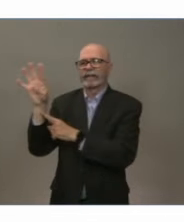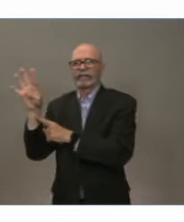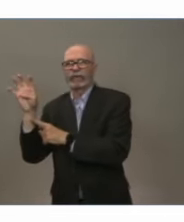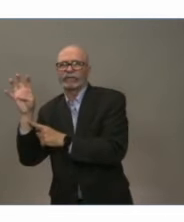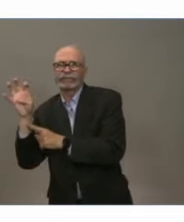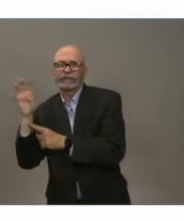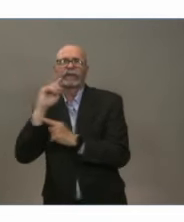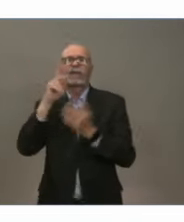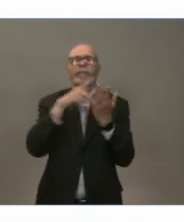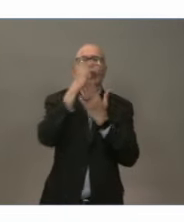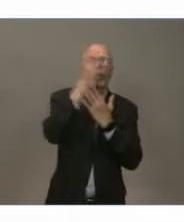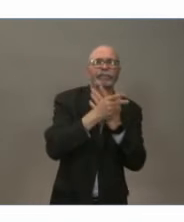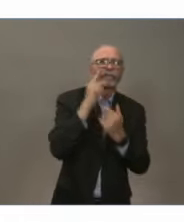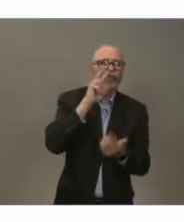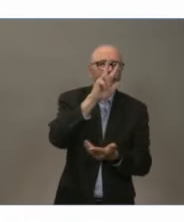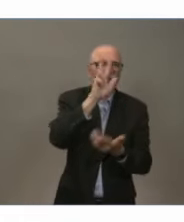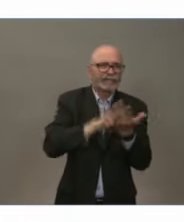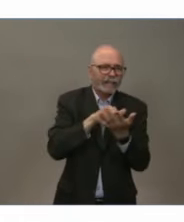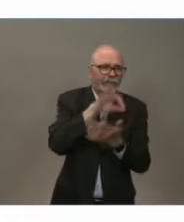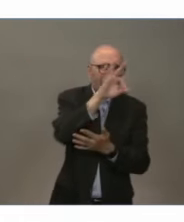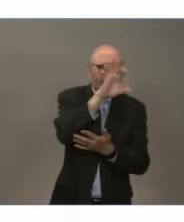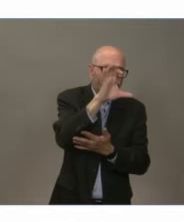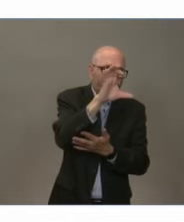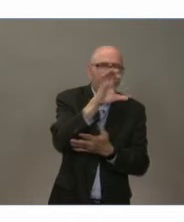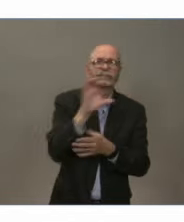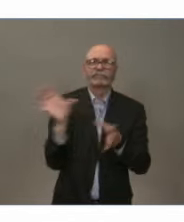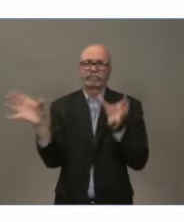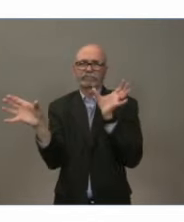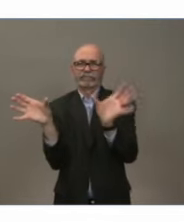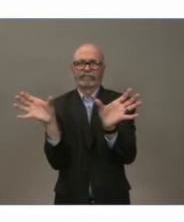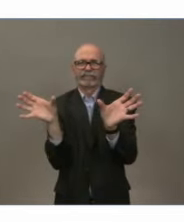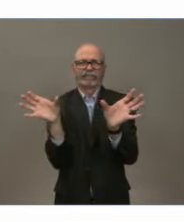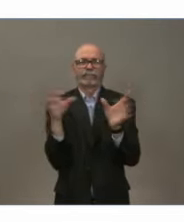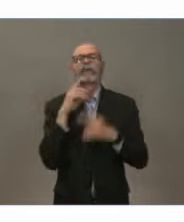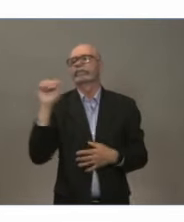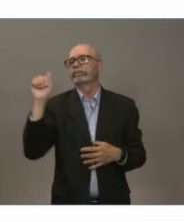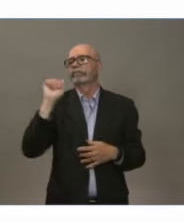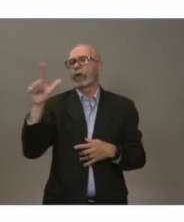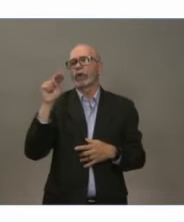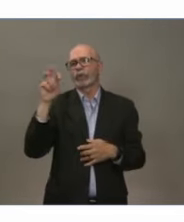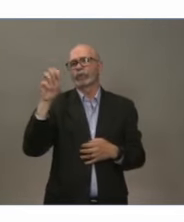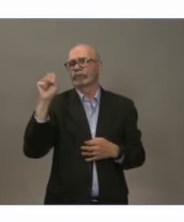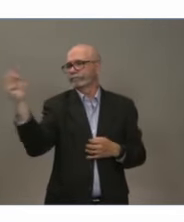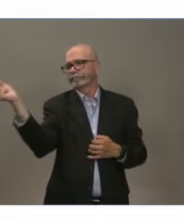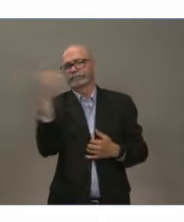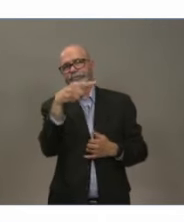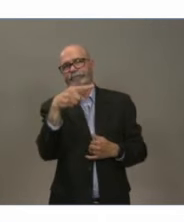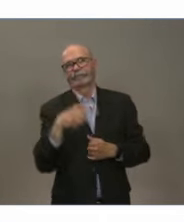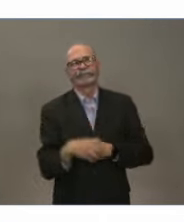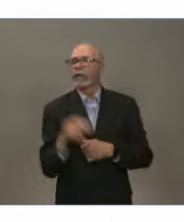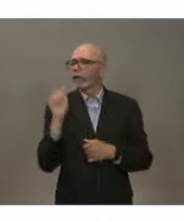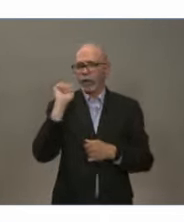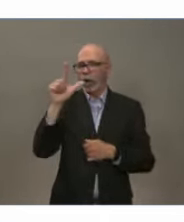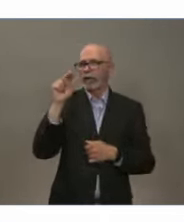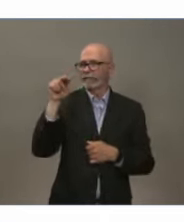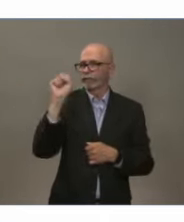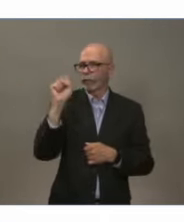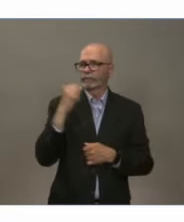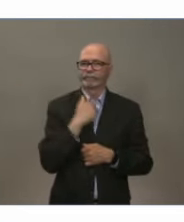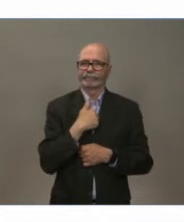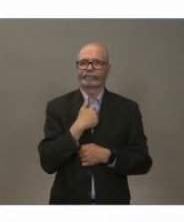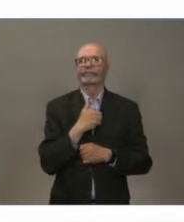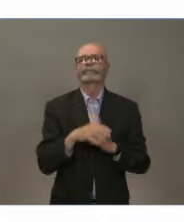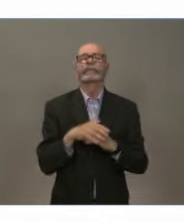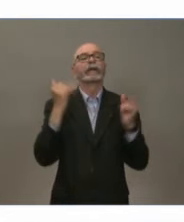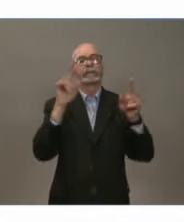Thanks. We'll keep moving along. Next, we'll go to Lindsay Armstrong from All Nova Scotia. Go ahead, Lindsay. Hi there. For Dr. Strang, the consensus seems